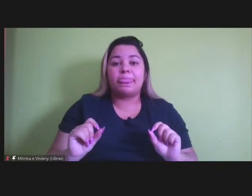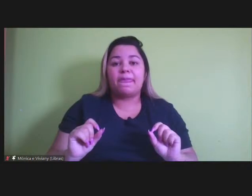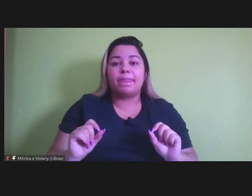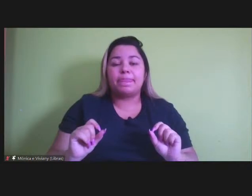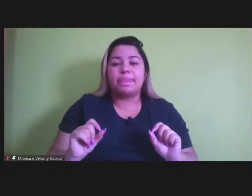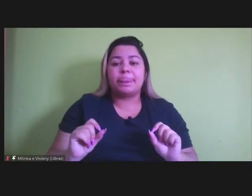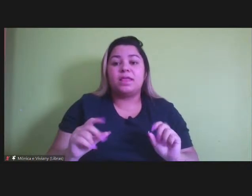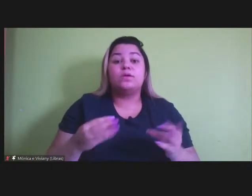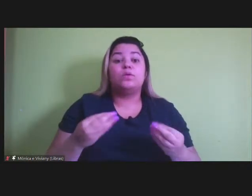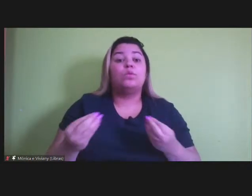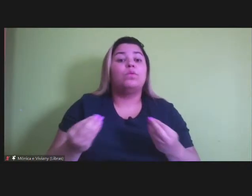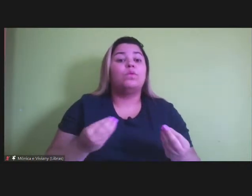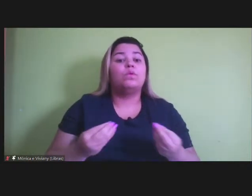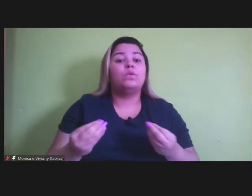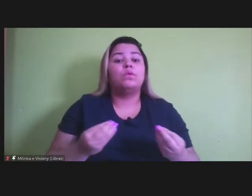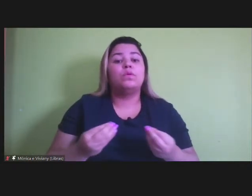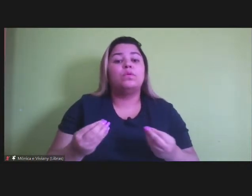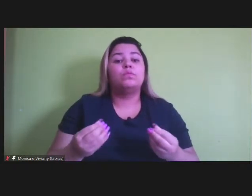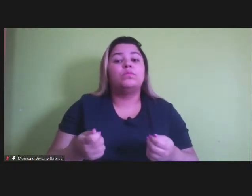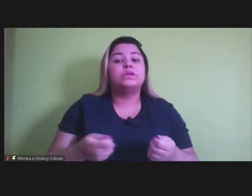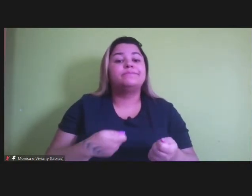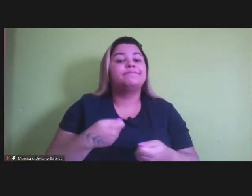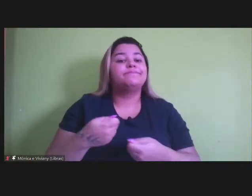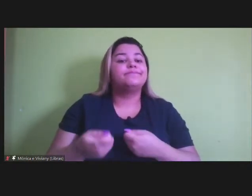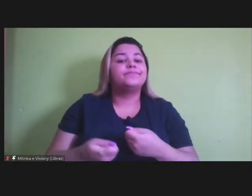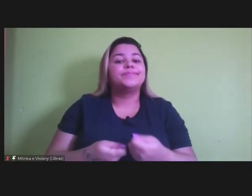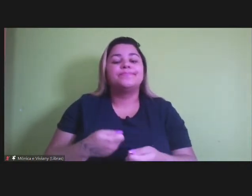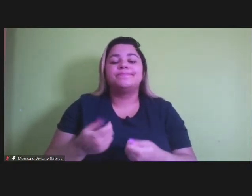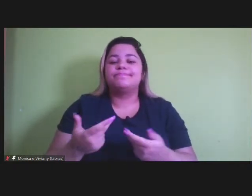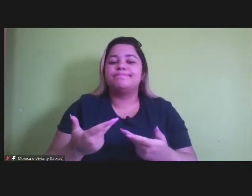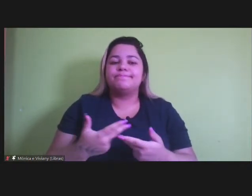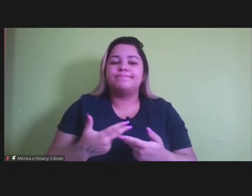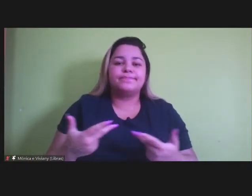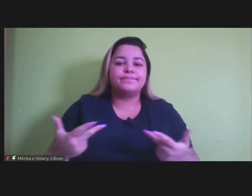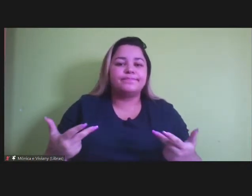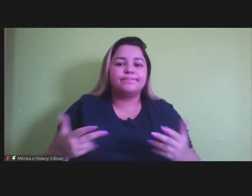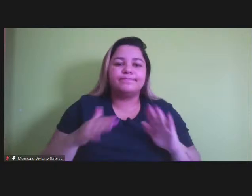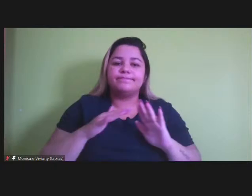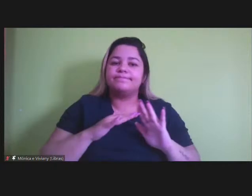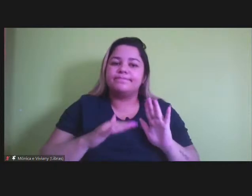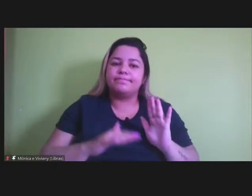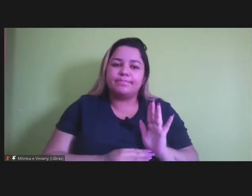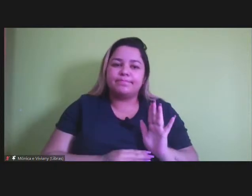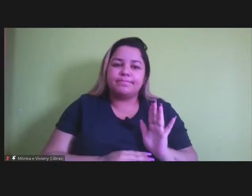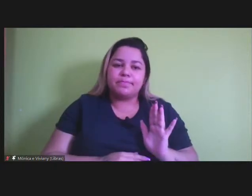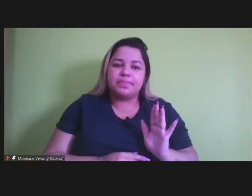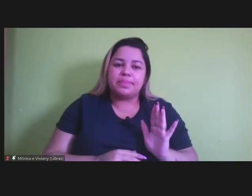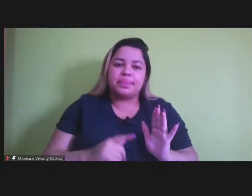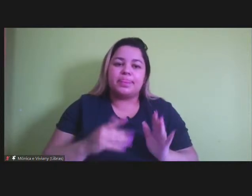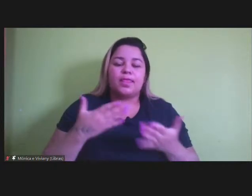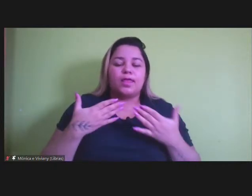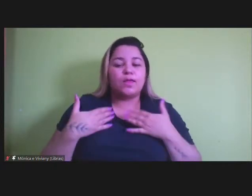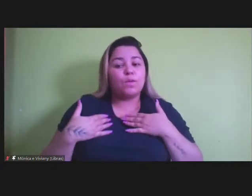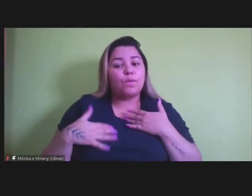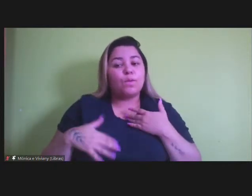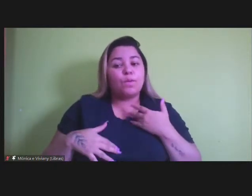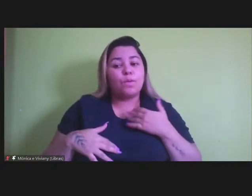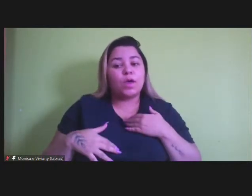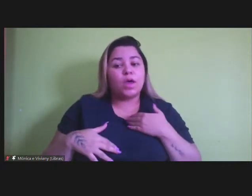the category wants. And so how we're going to negotiate these issues without